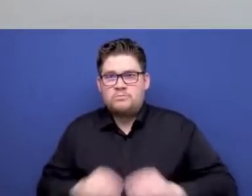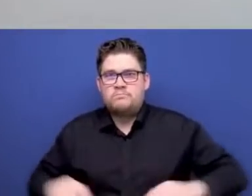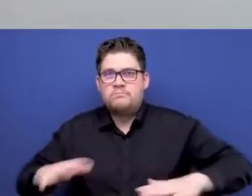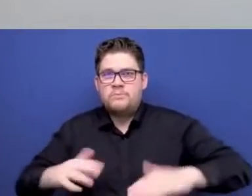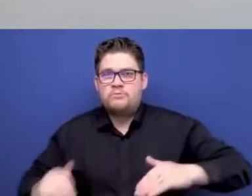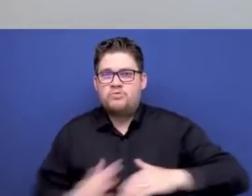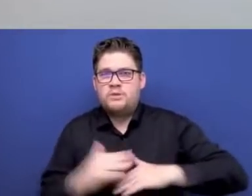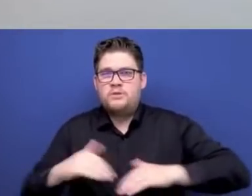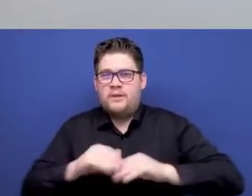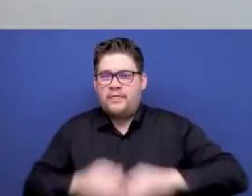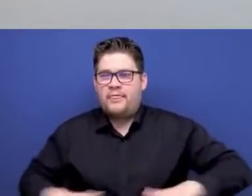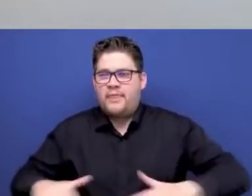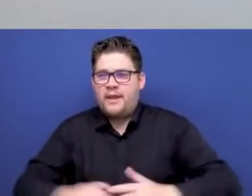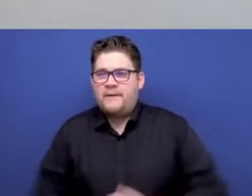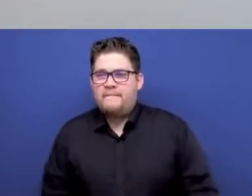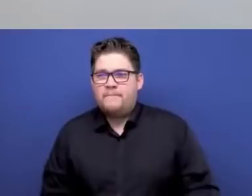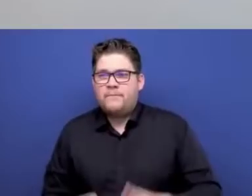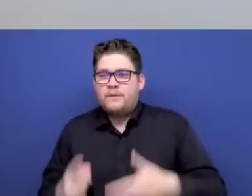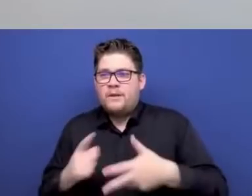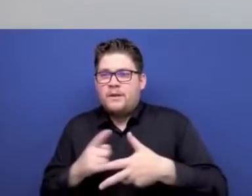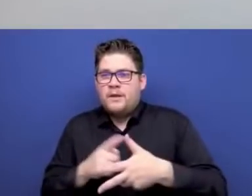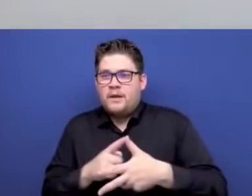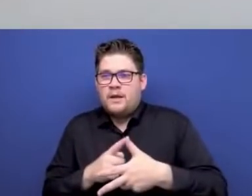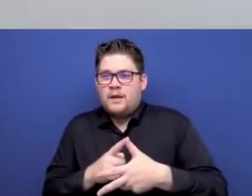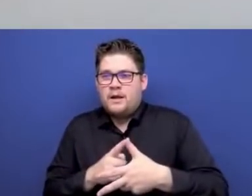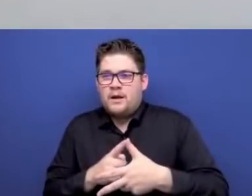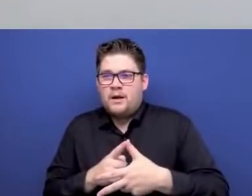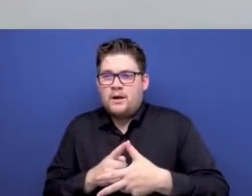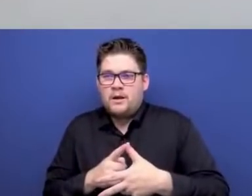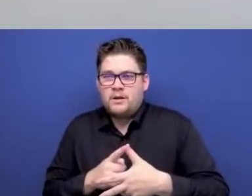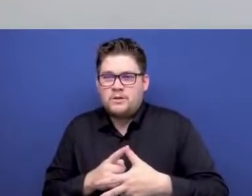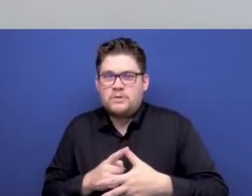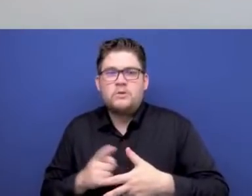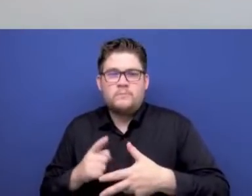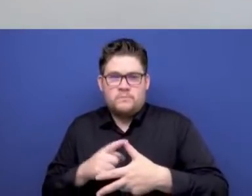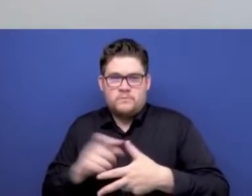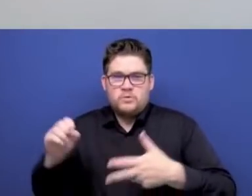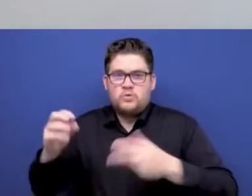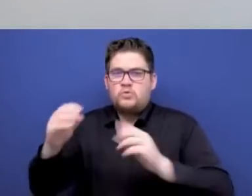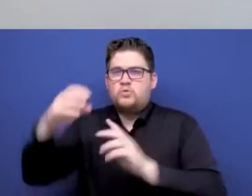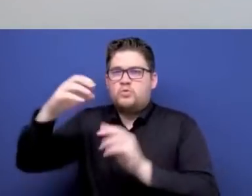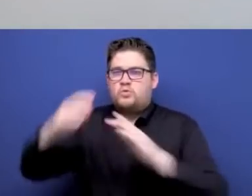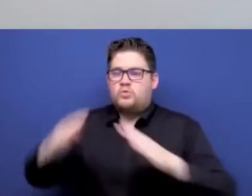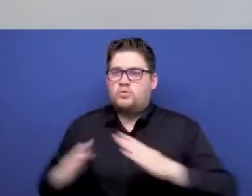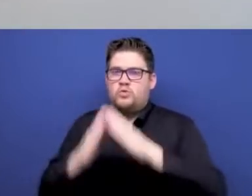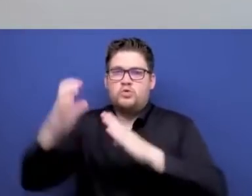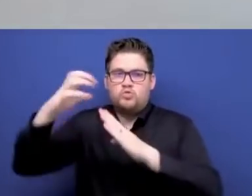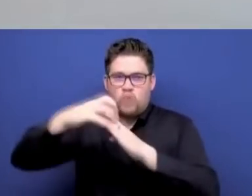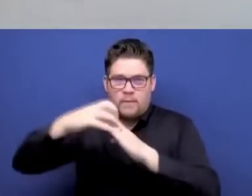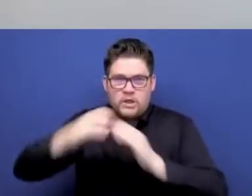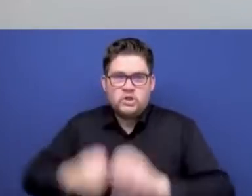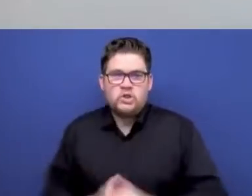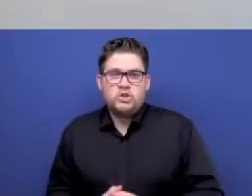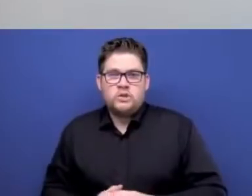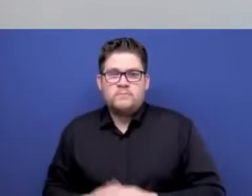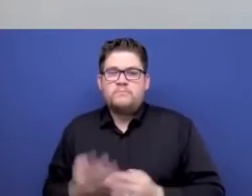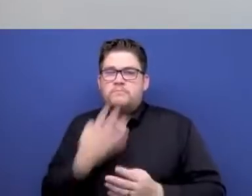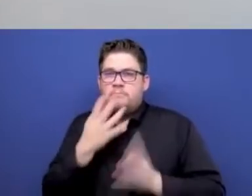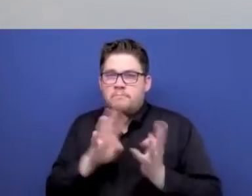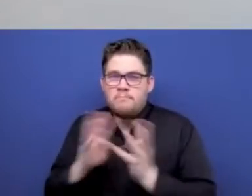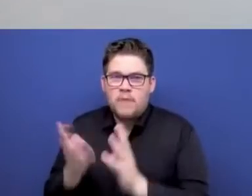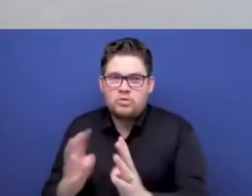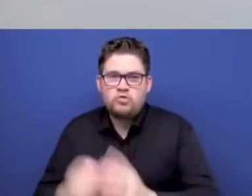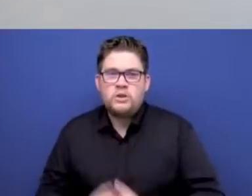and Tsleil-Waututh peoples here in Vancouver today. And I just wanted to bring people's attention to the fact that we're starting to